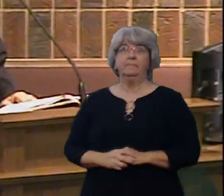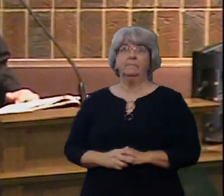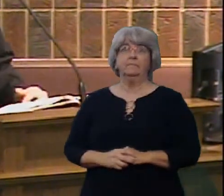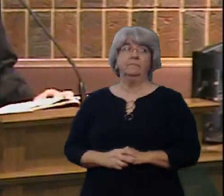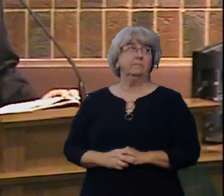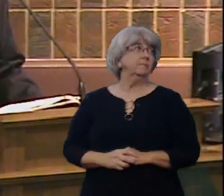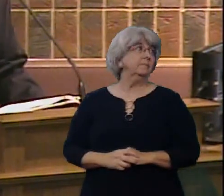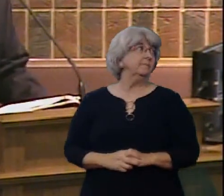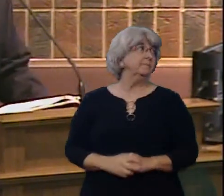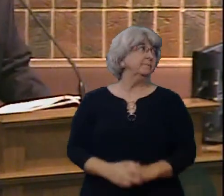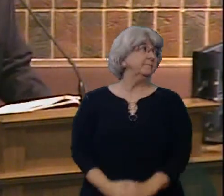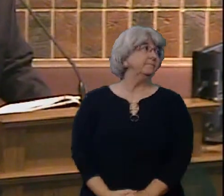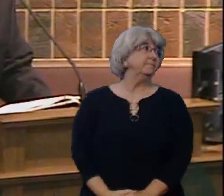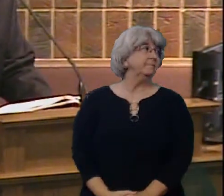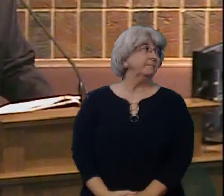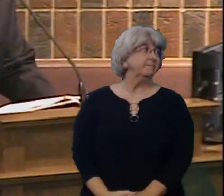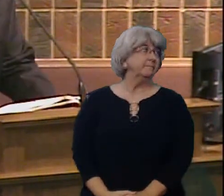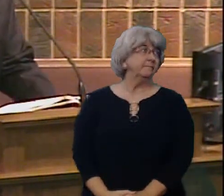song,